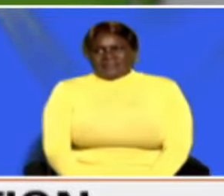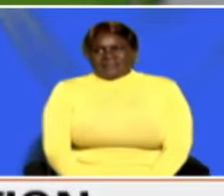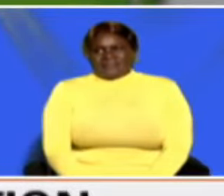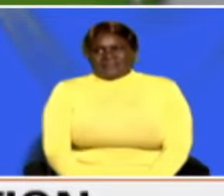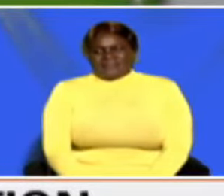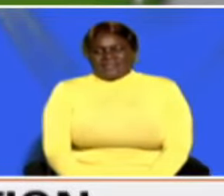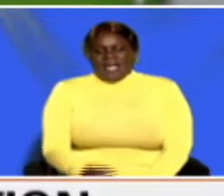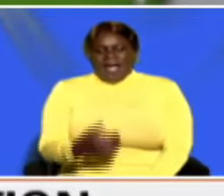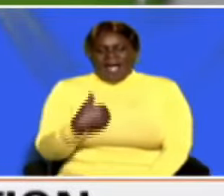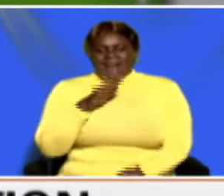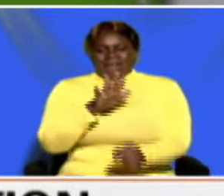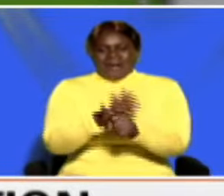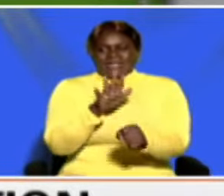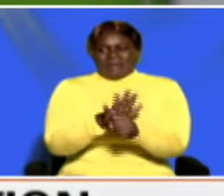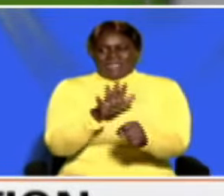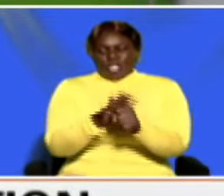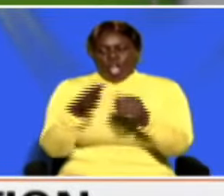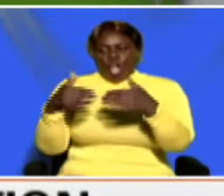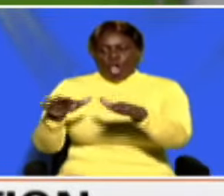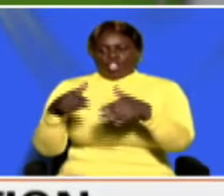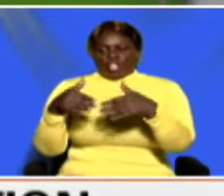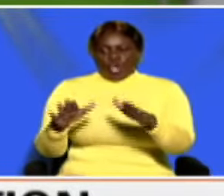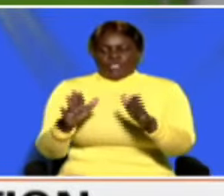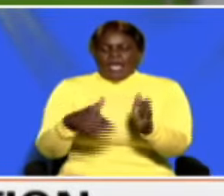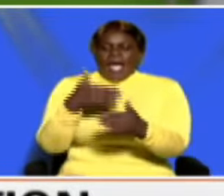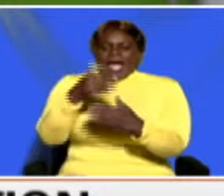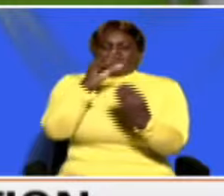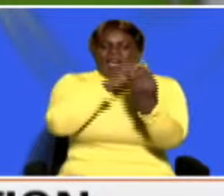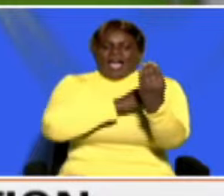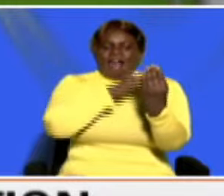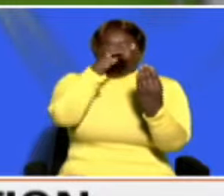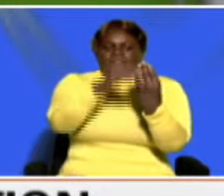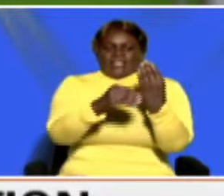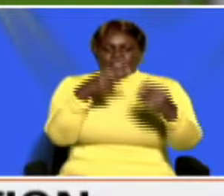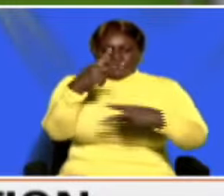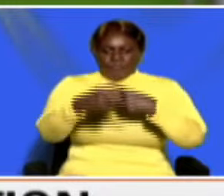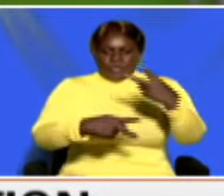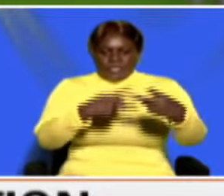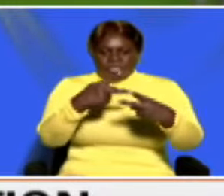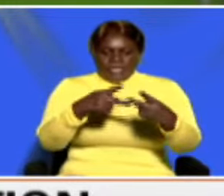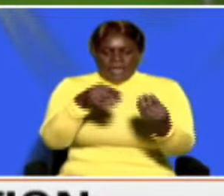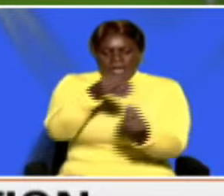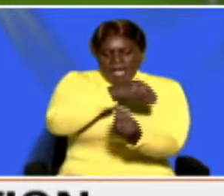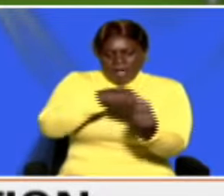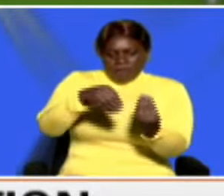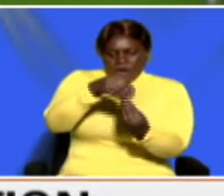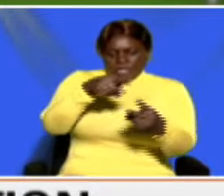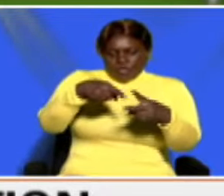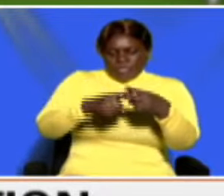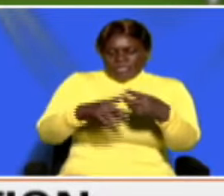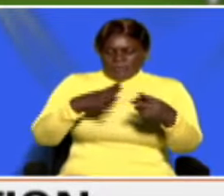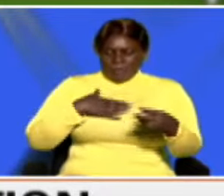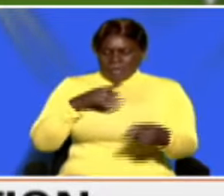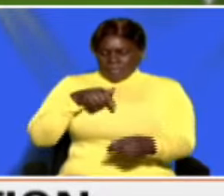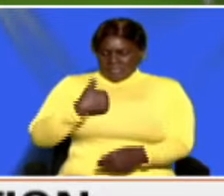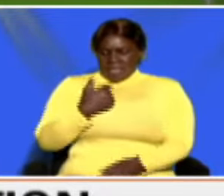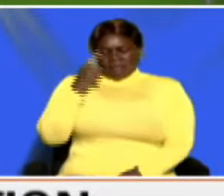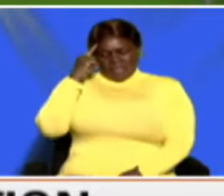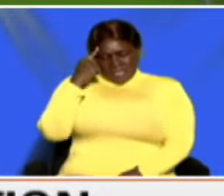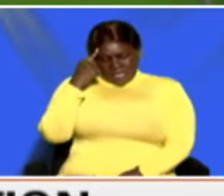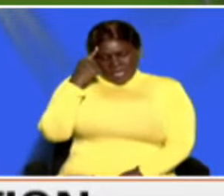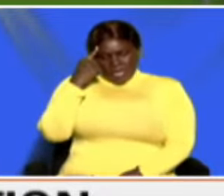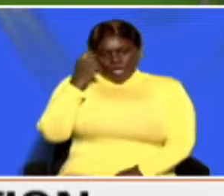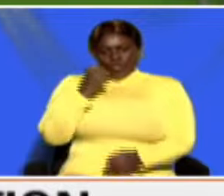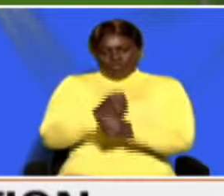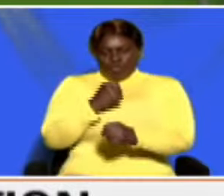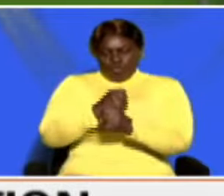We have a lot of losses in terms of post-harvest losses in avocado in our industry. So we are looking to go that extra